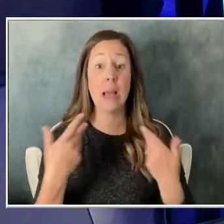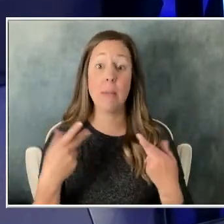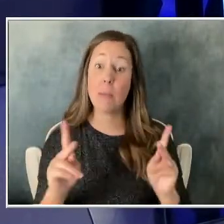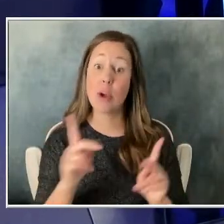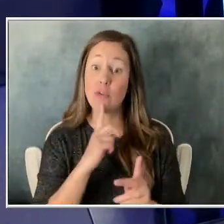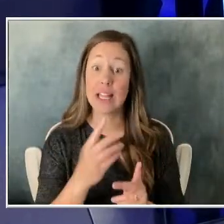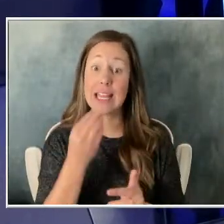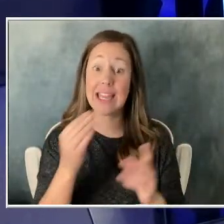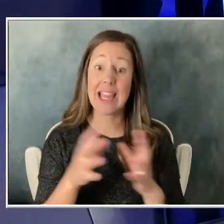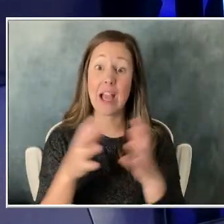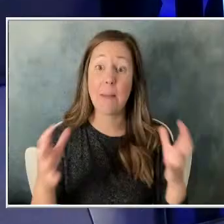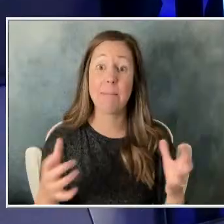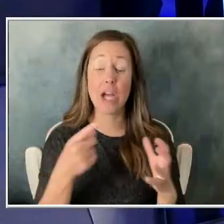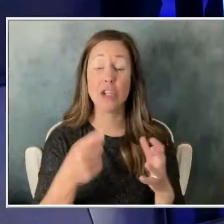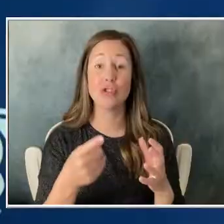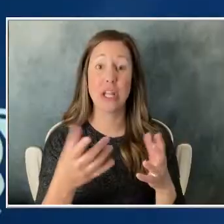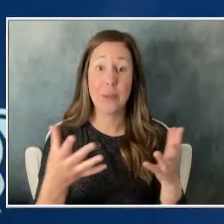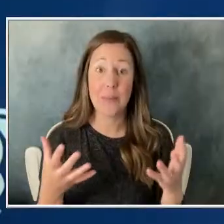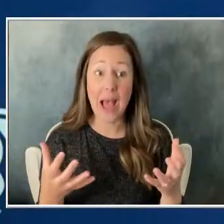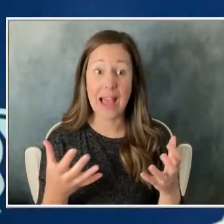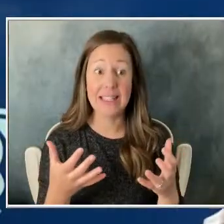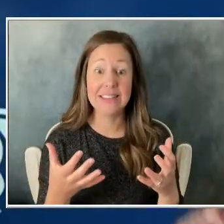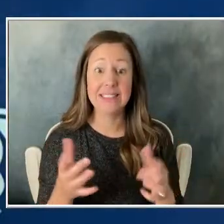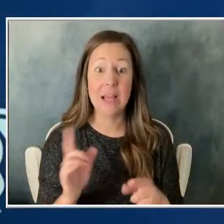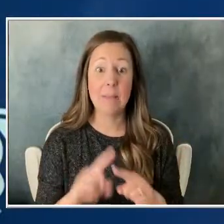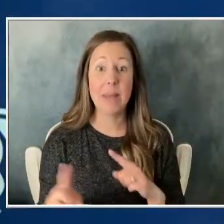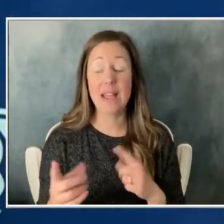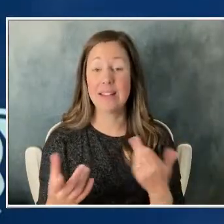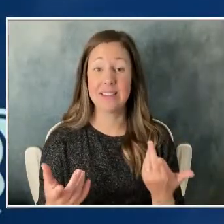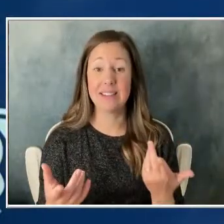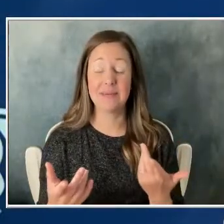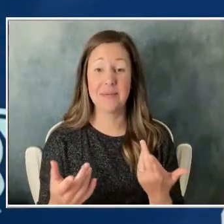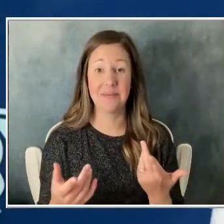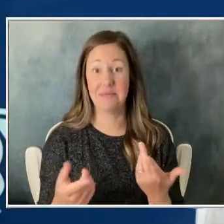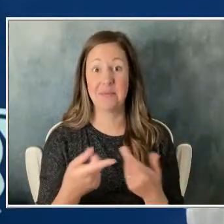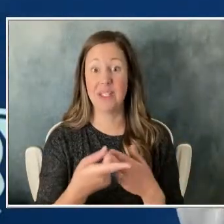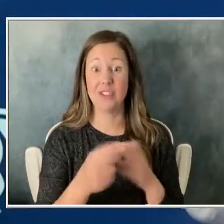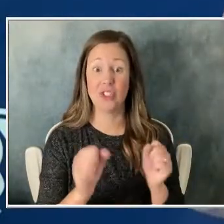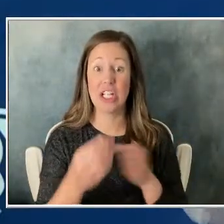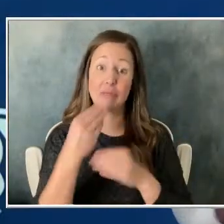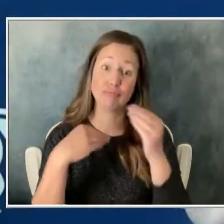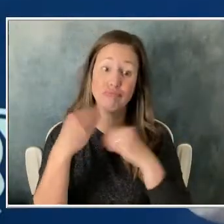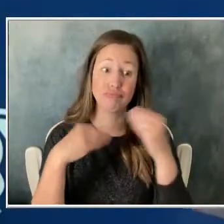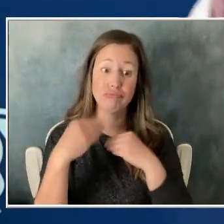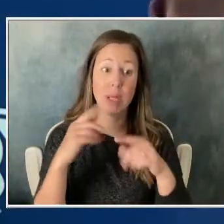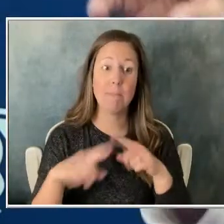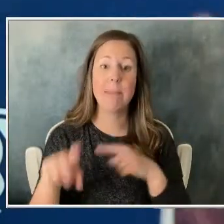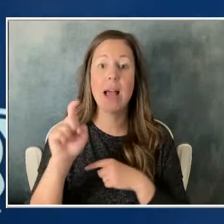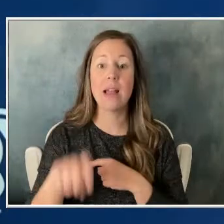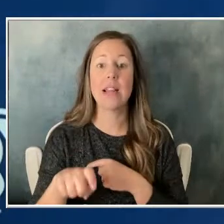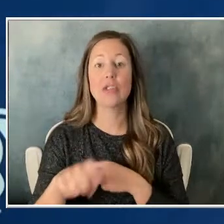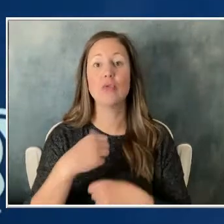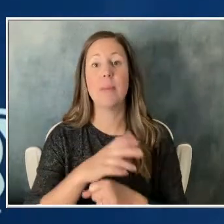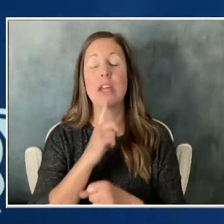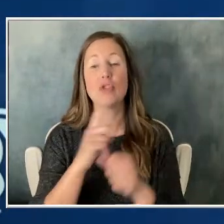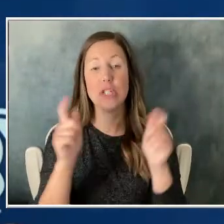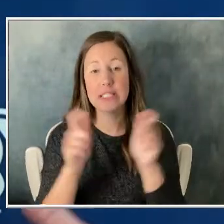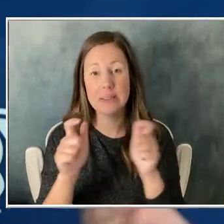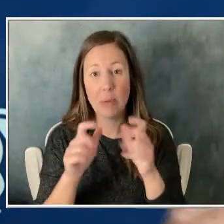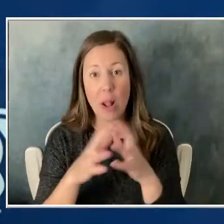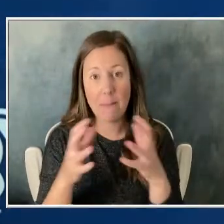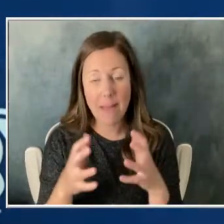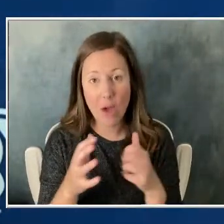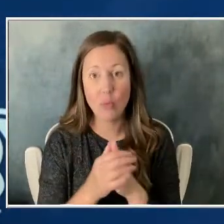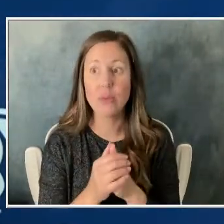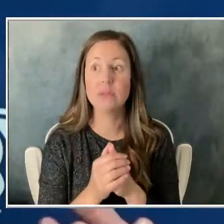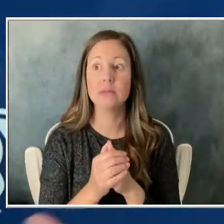wants. I know people love hearing that, but the reality is, she can eat whatever she wants as long as she's eating the right way and in small amounts. She